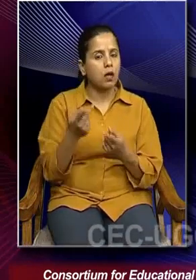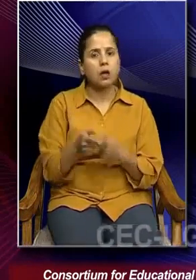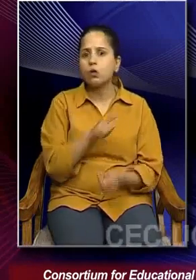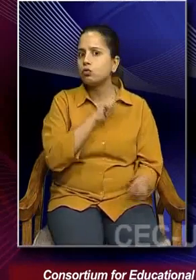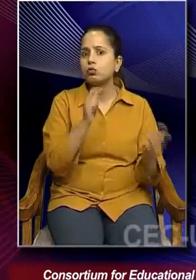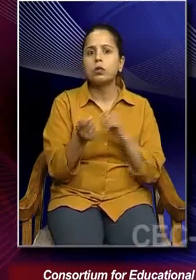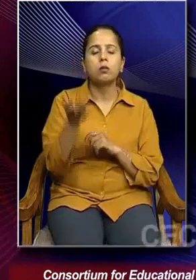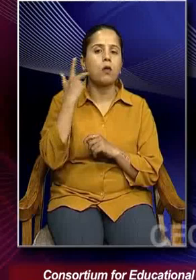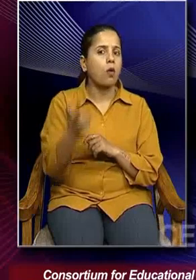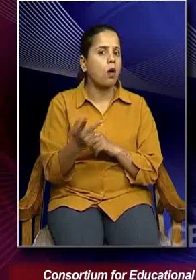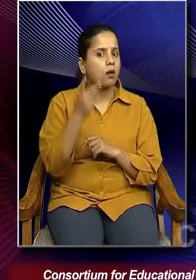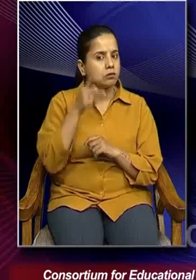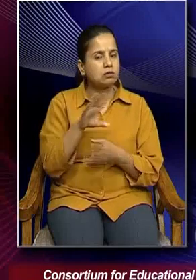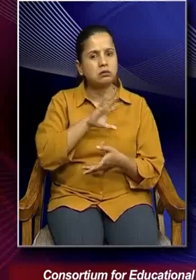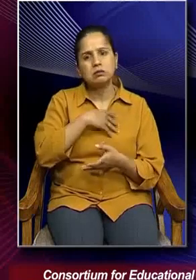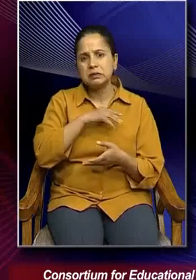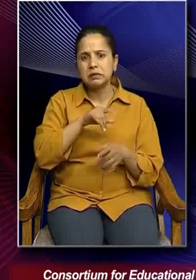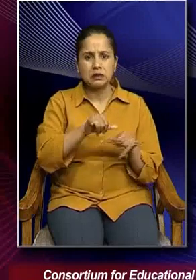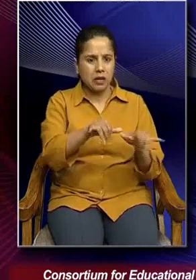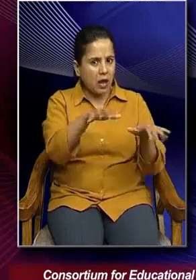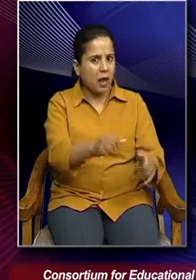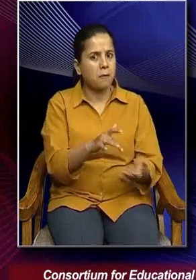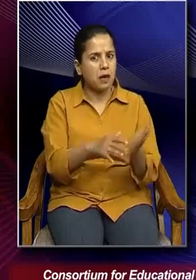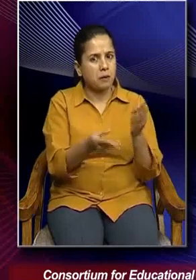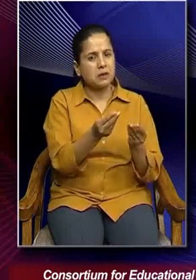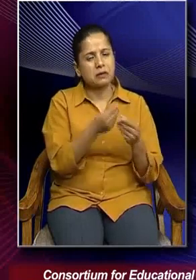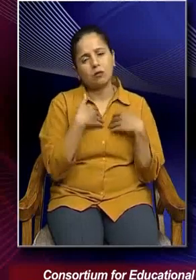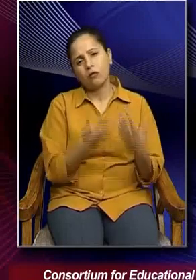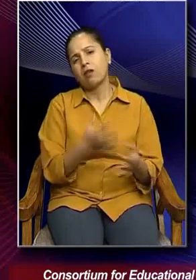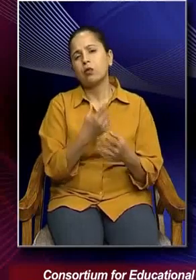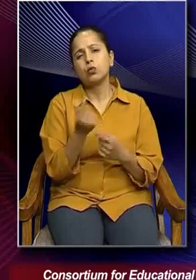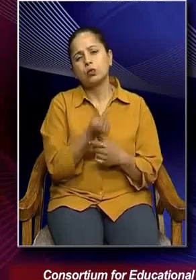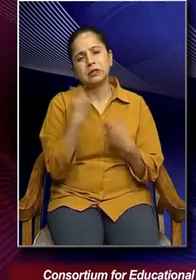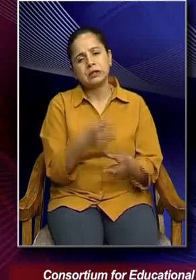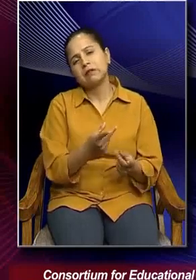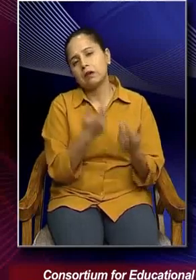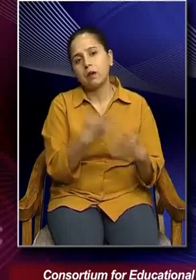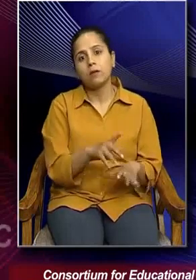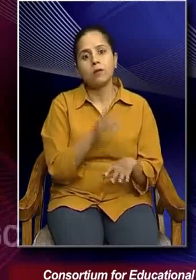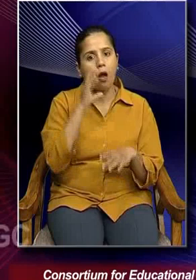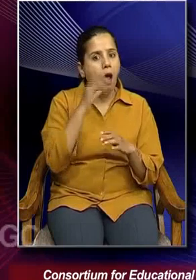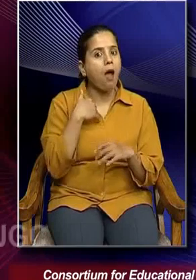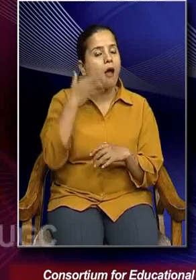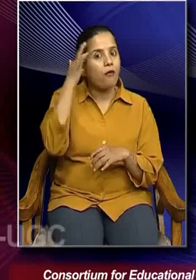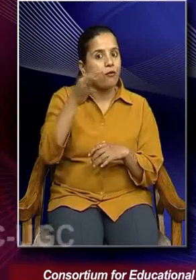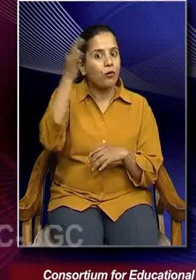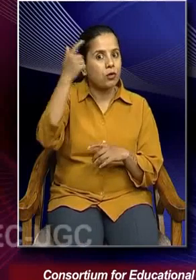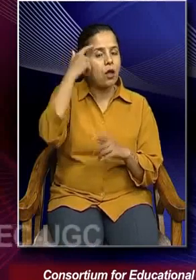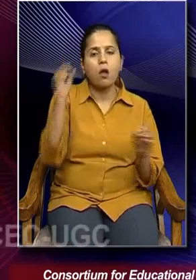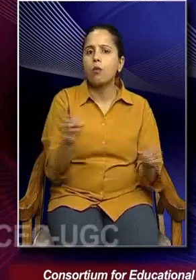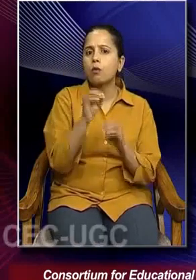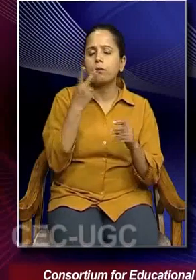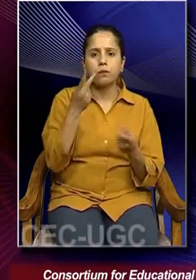There was a massive exploitation of land use and land cover. So all this led to a situation where there was tremendous